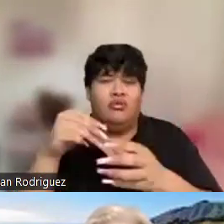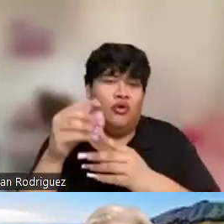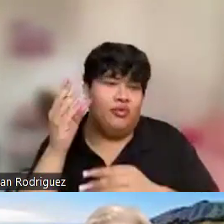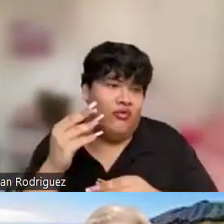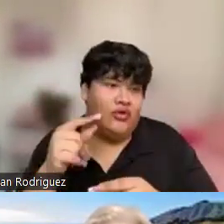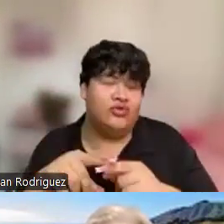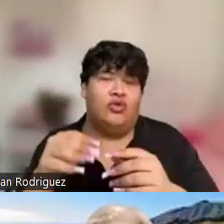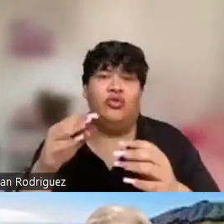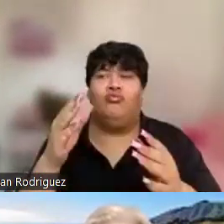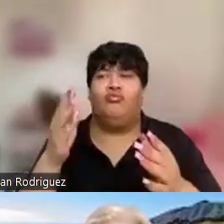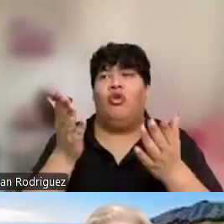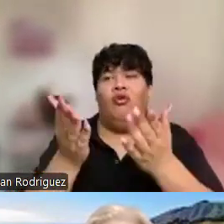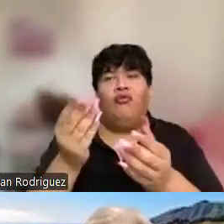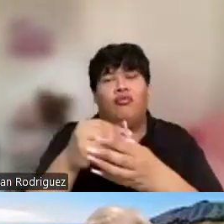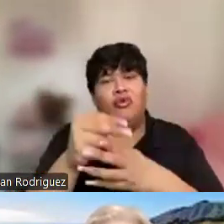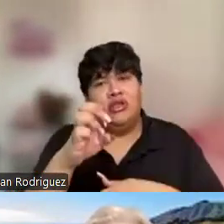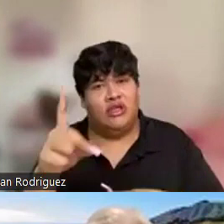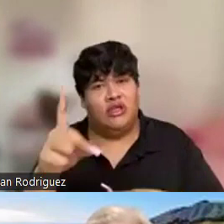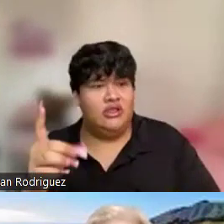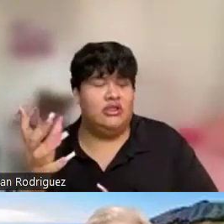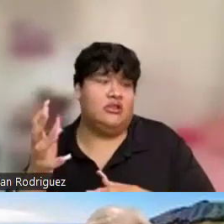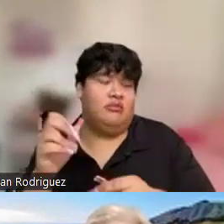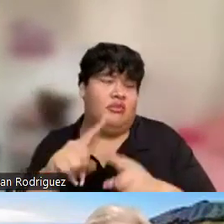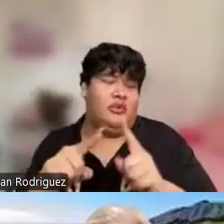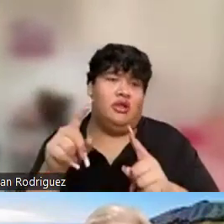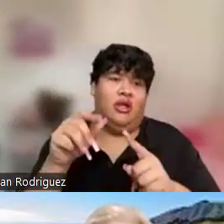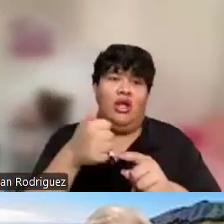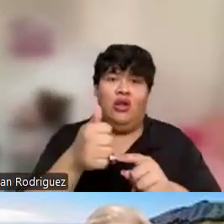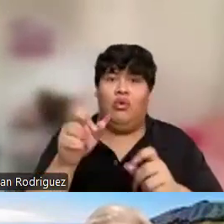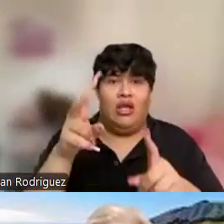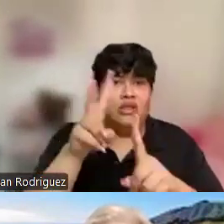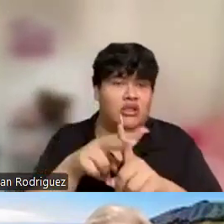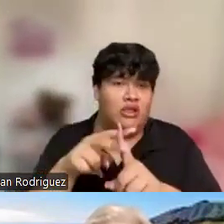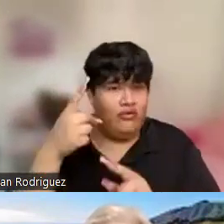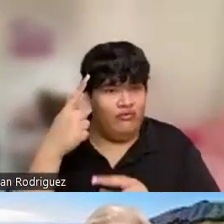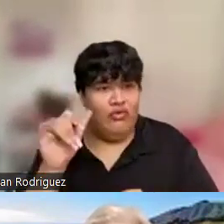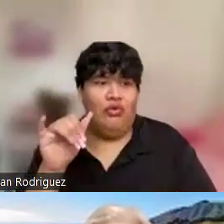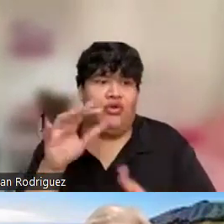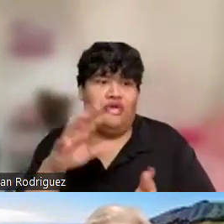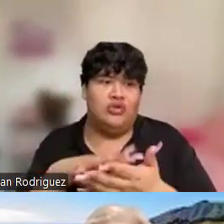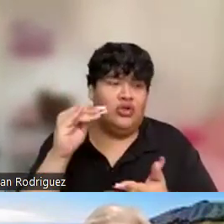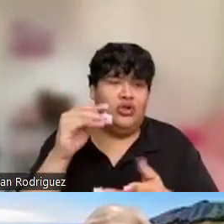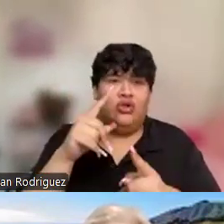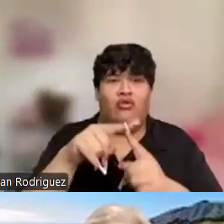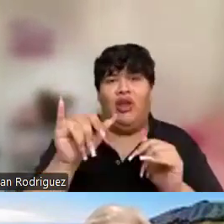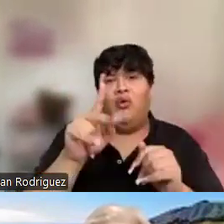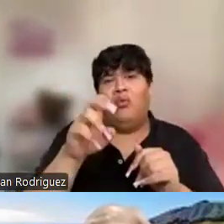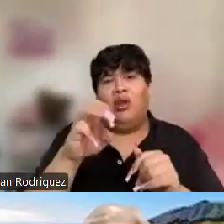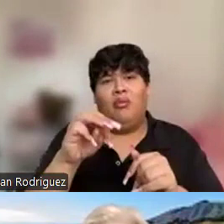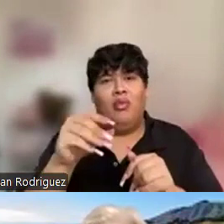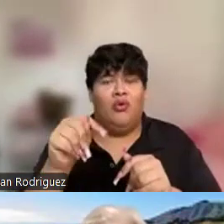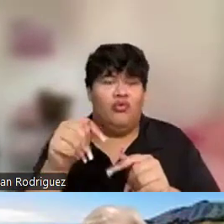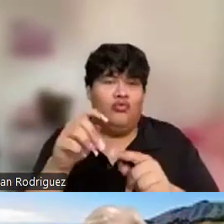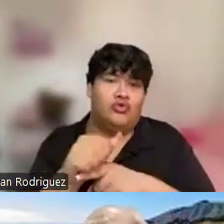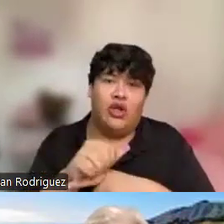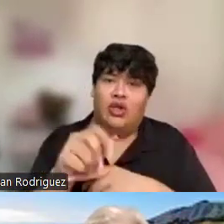both CEs and CMEs. So anyone can sign up for a lunch and learn kind of remote training program, and then of course they